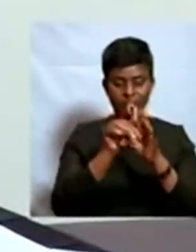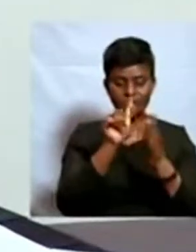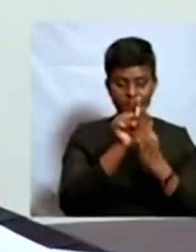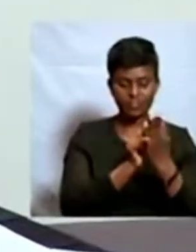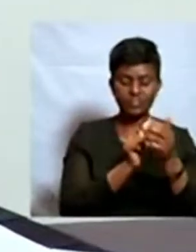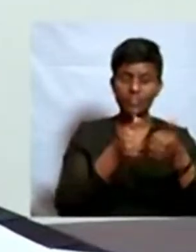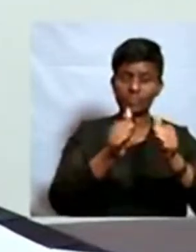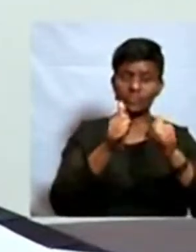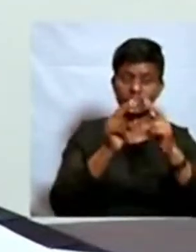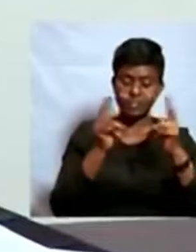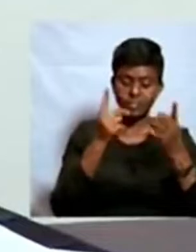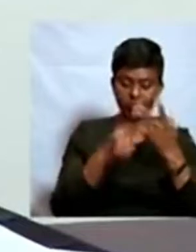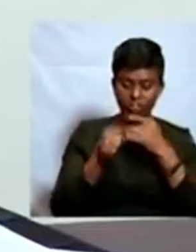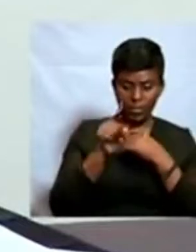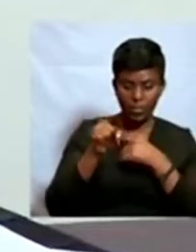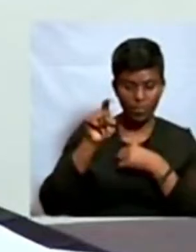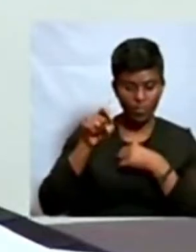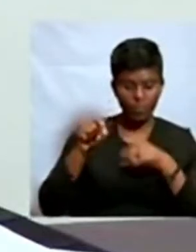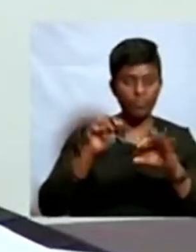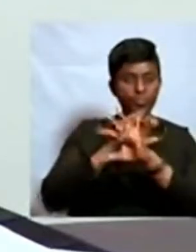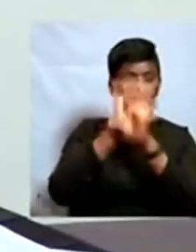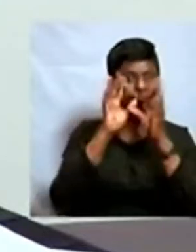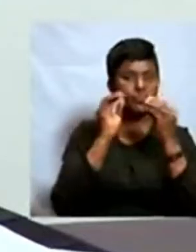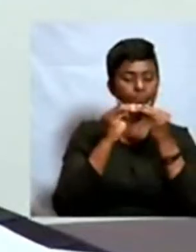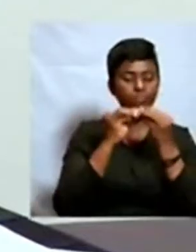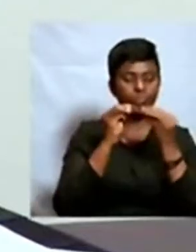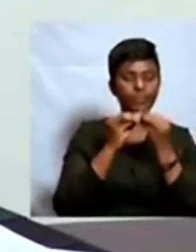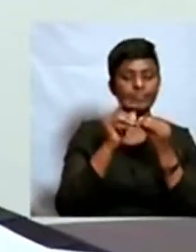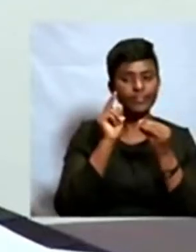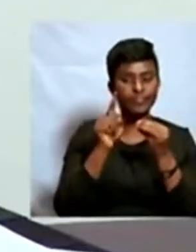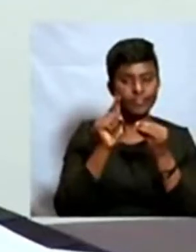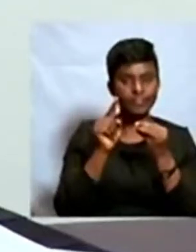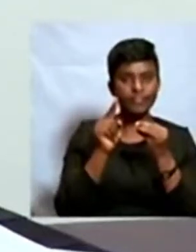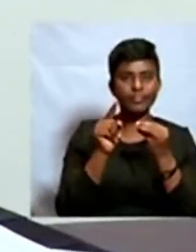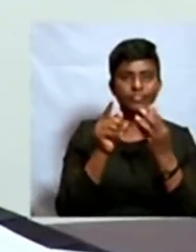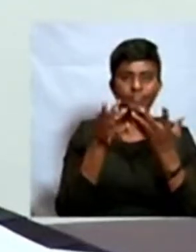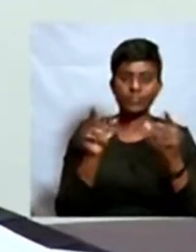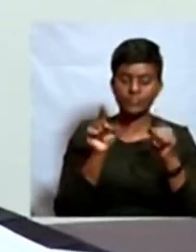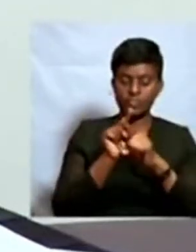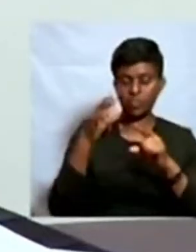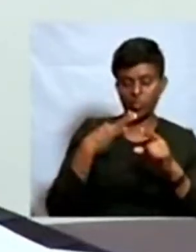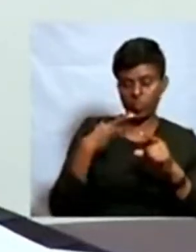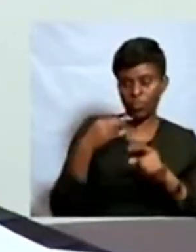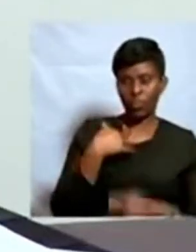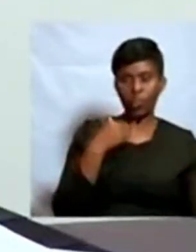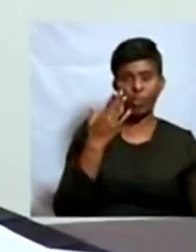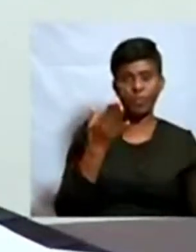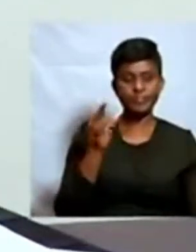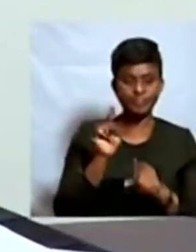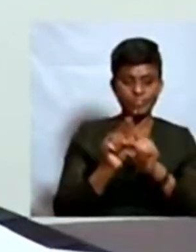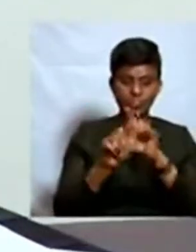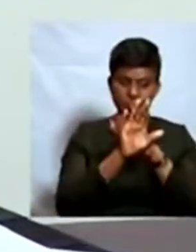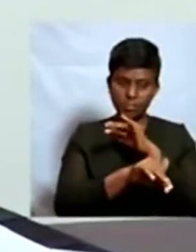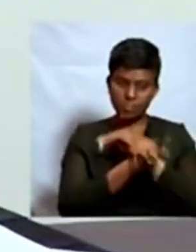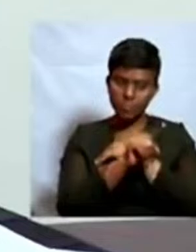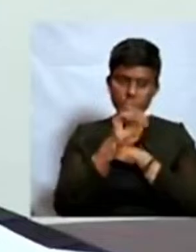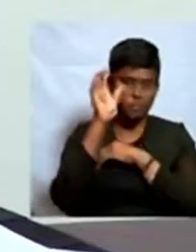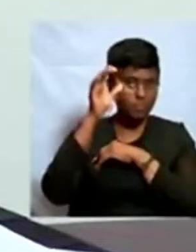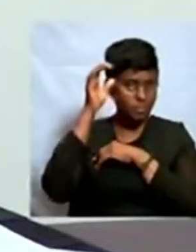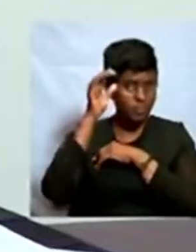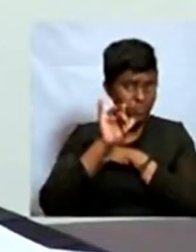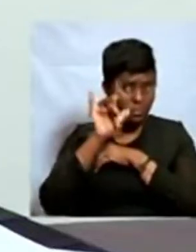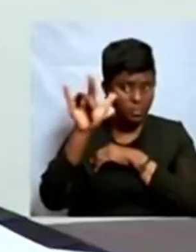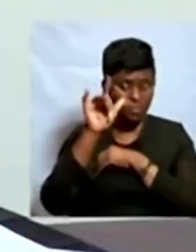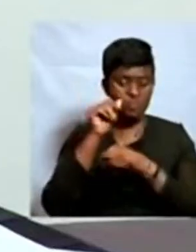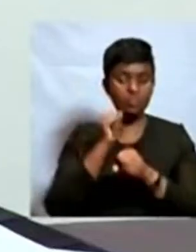itself. So that required clarity, so that as we read the Act and apply it under the civil aviation